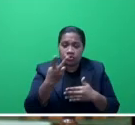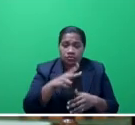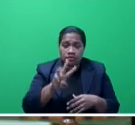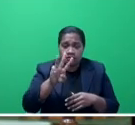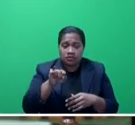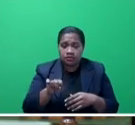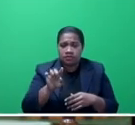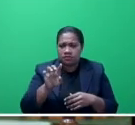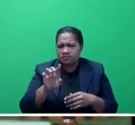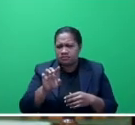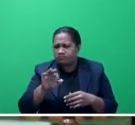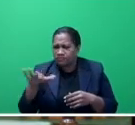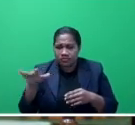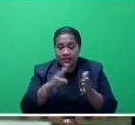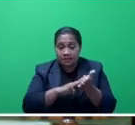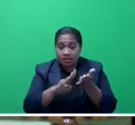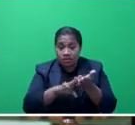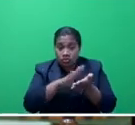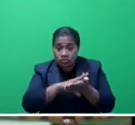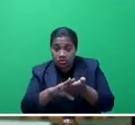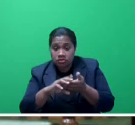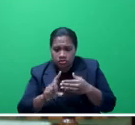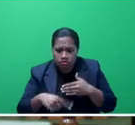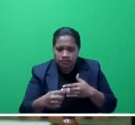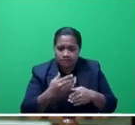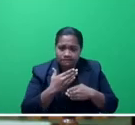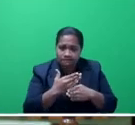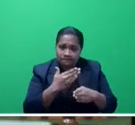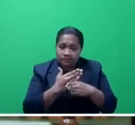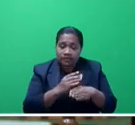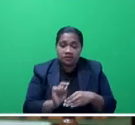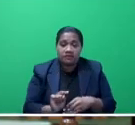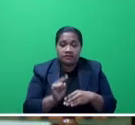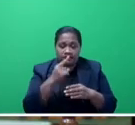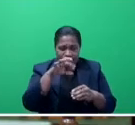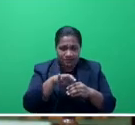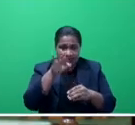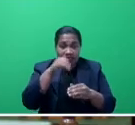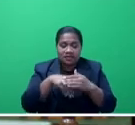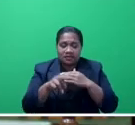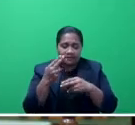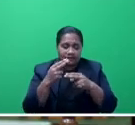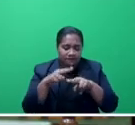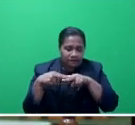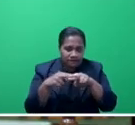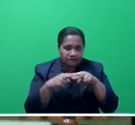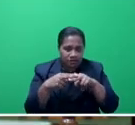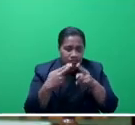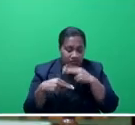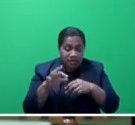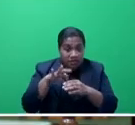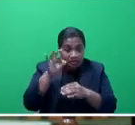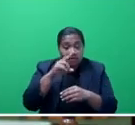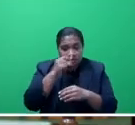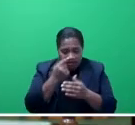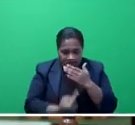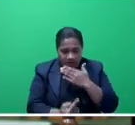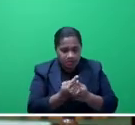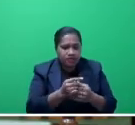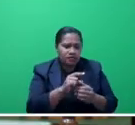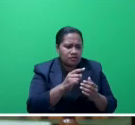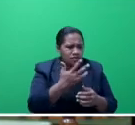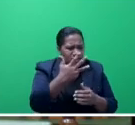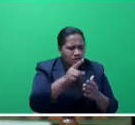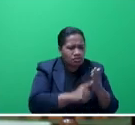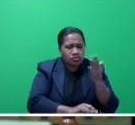Elections Office to continue preparations for the 3rd genuine parliamentary election in Fijian history. Elections can be held anytime from 9 July